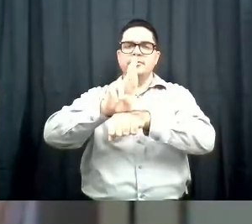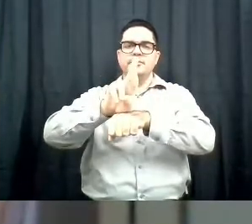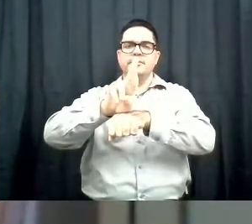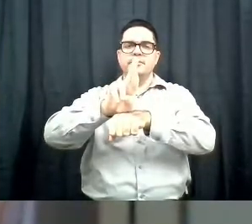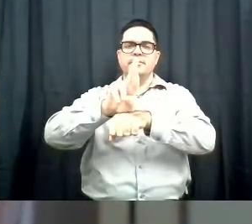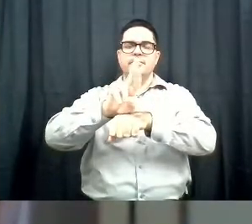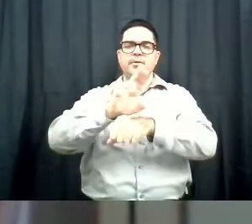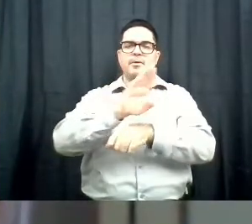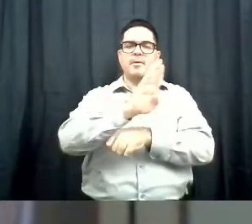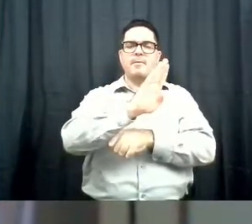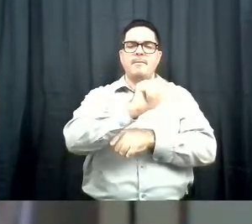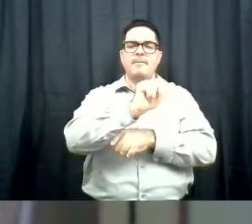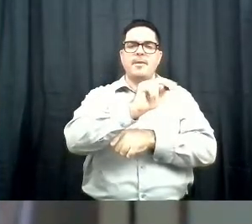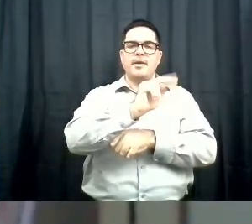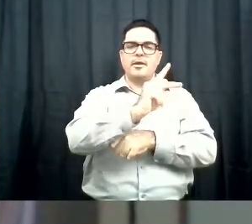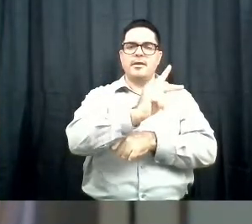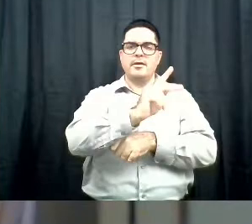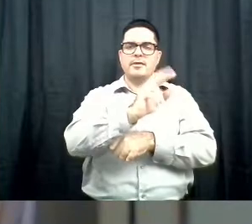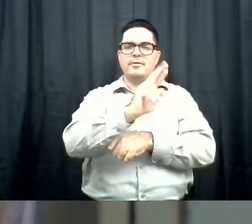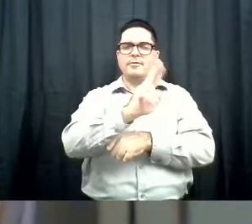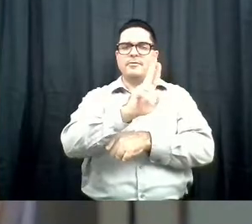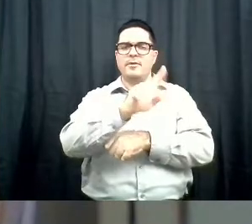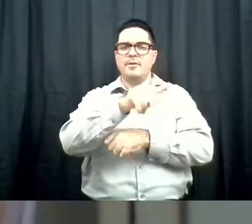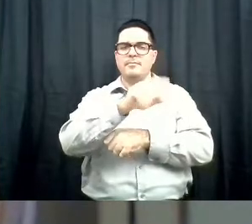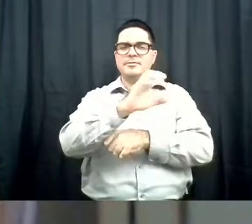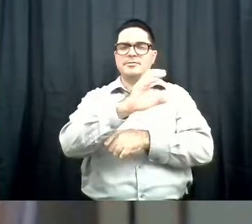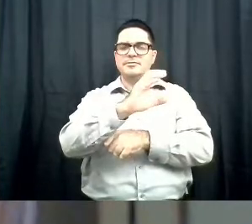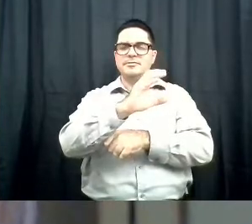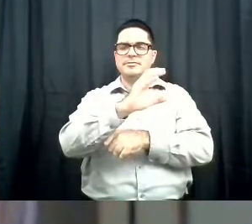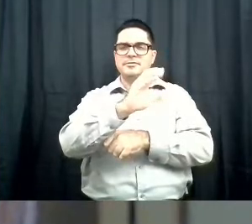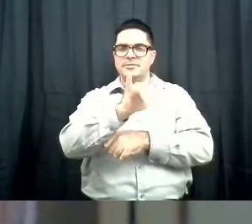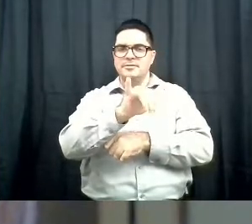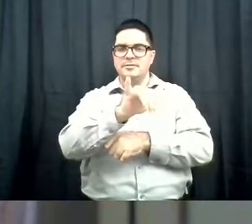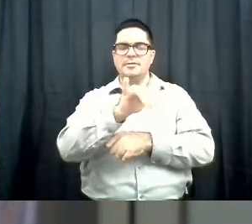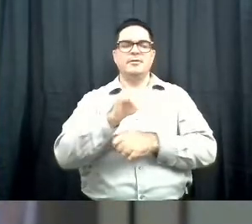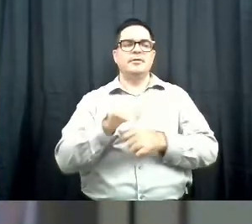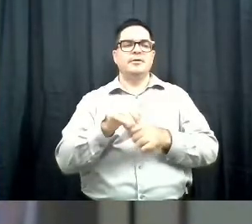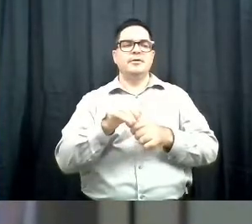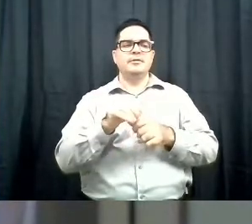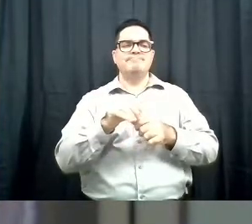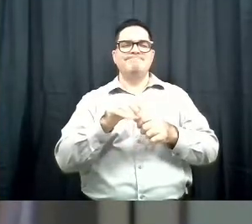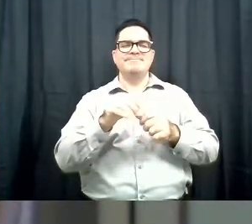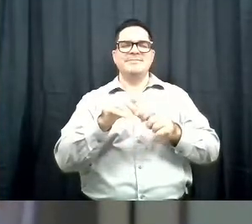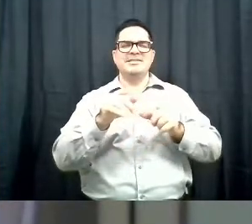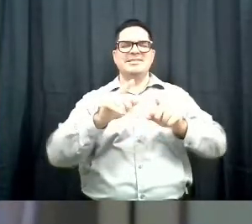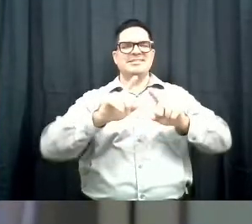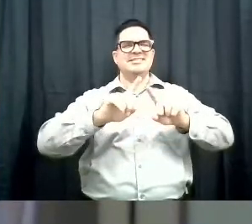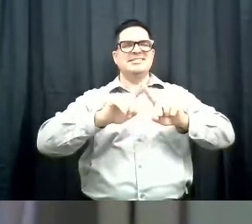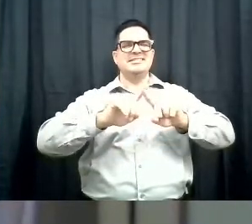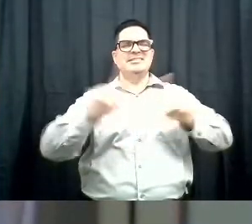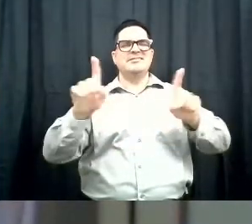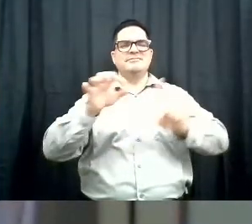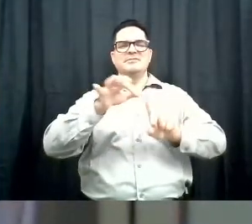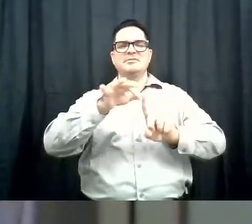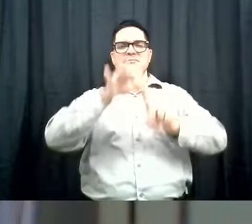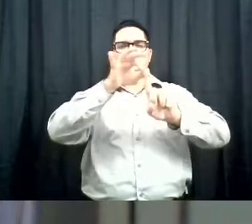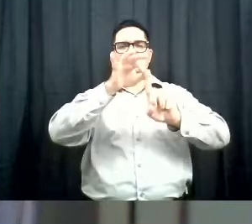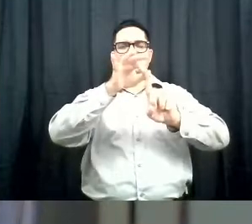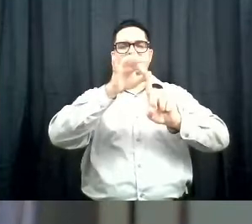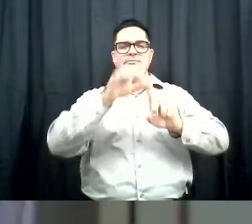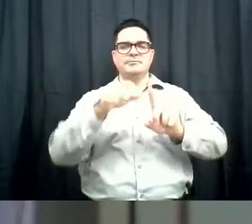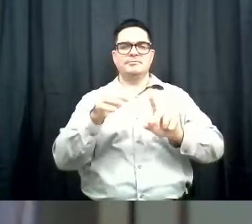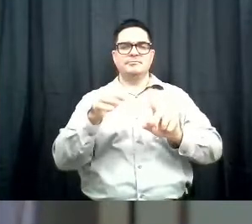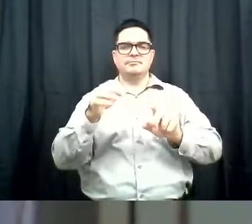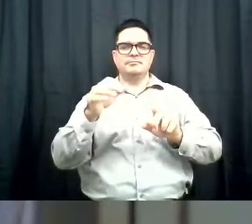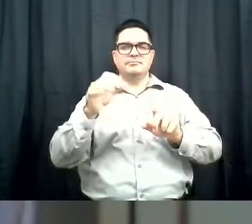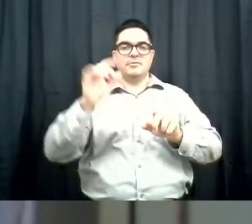different than what you saw, say, in Detroit or Stockton or other places was it wasn't simply the governmental entity